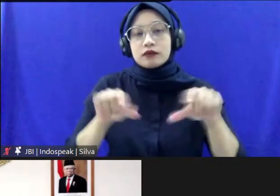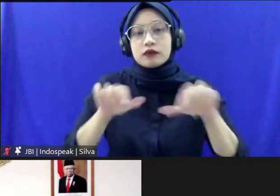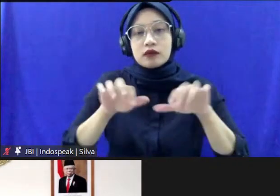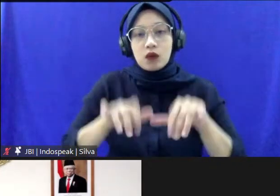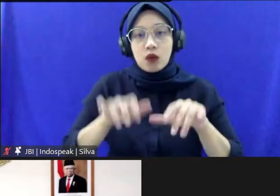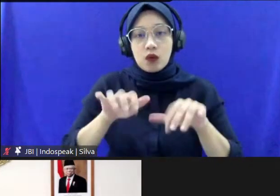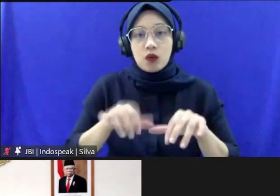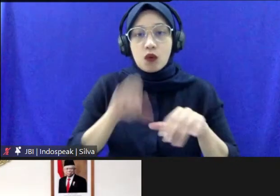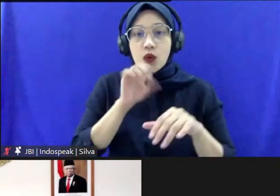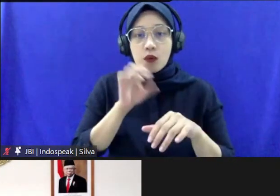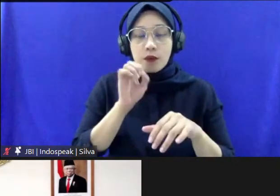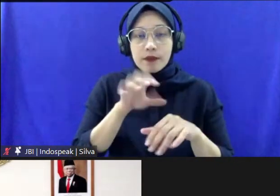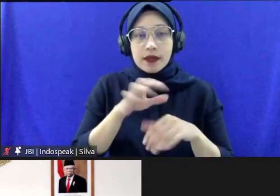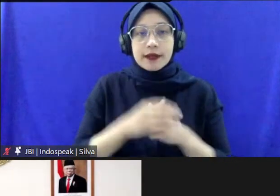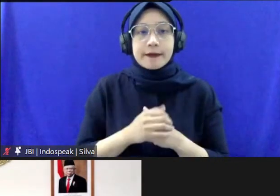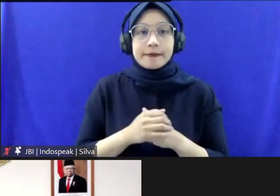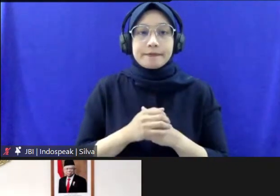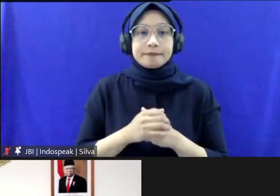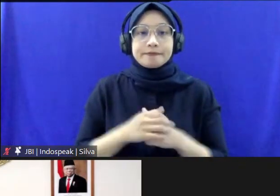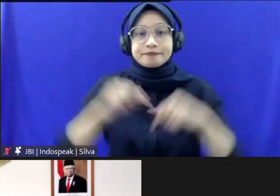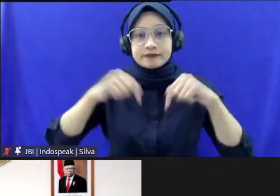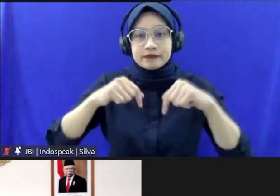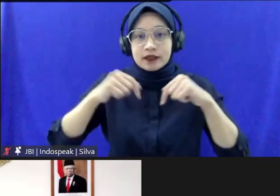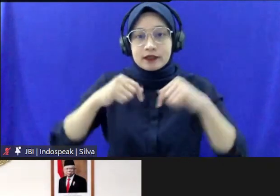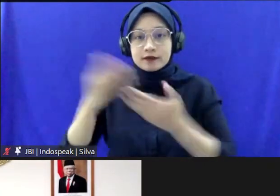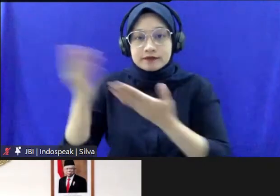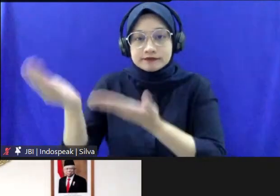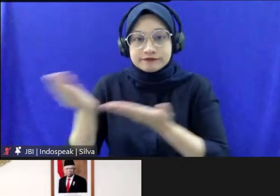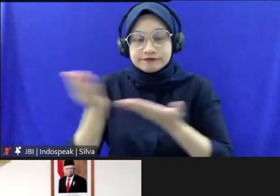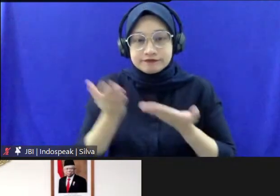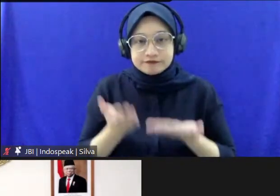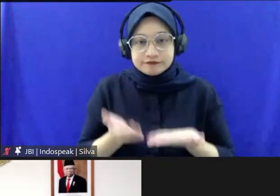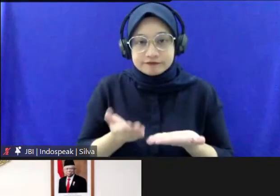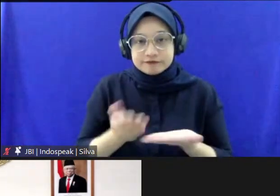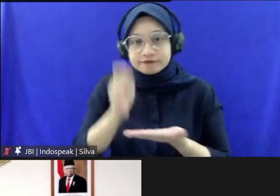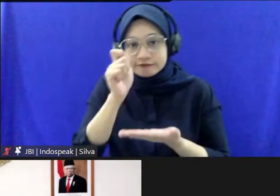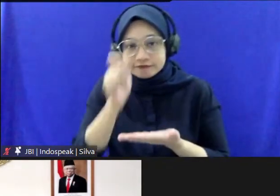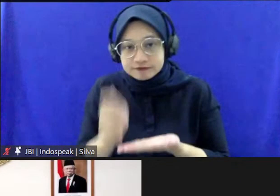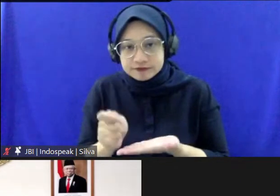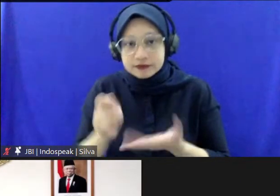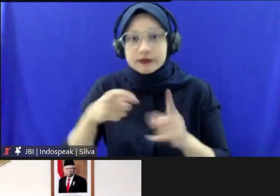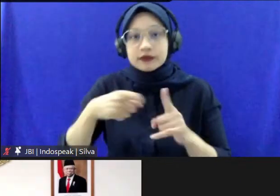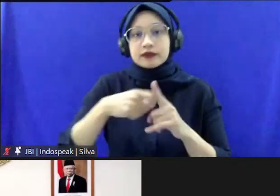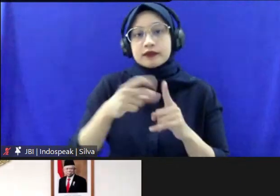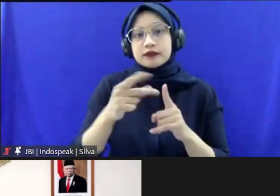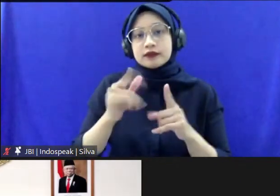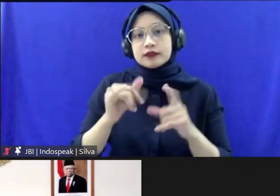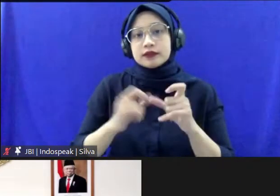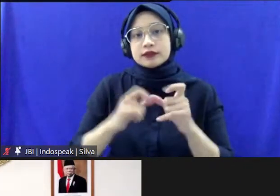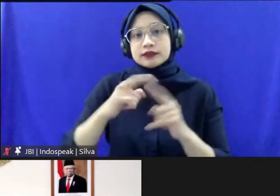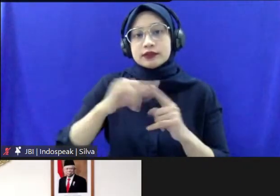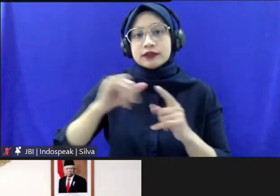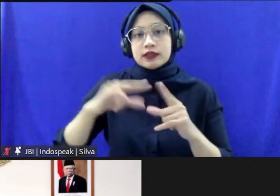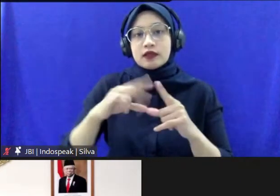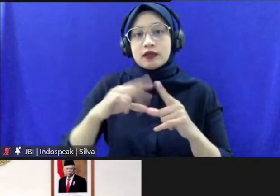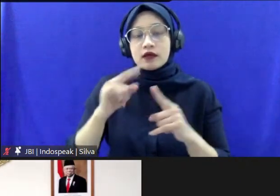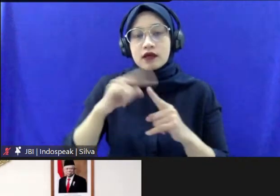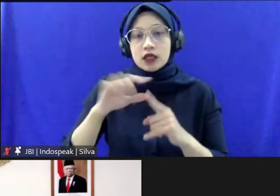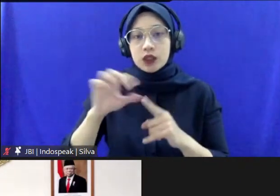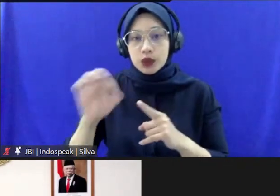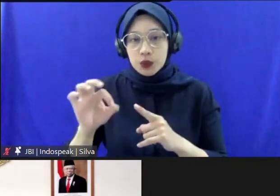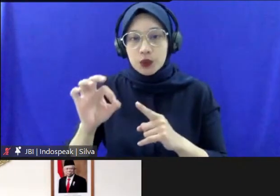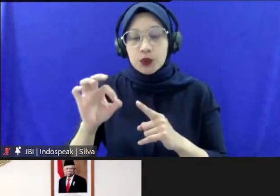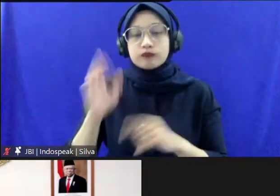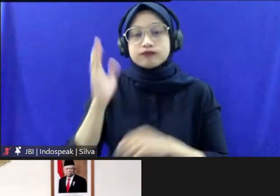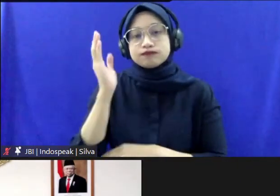invite His Excellency Ambassador Kristianto Legowo to deliver the welcoming remarks. The screen is